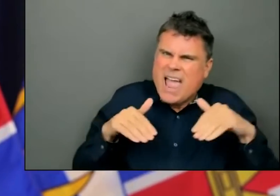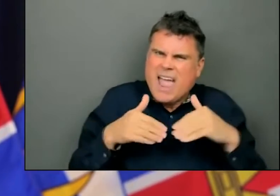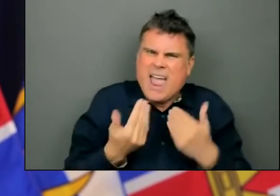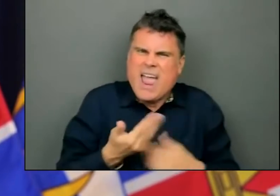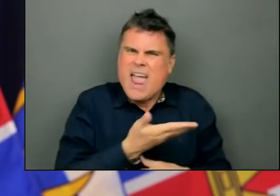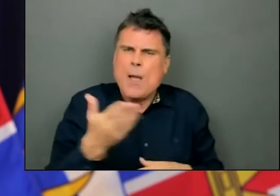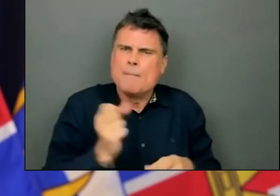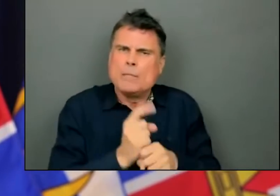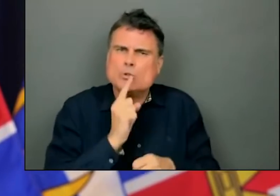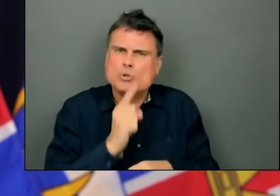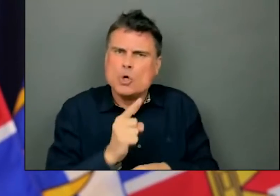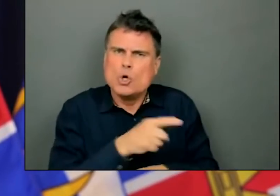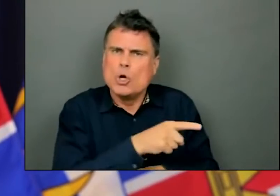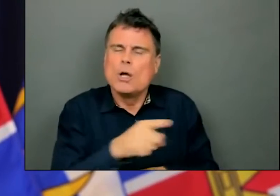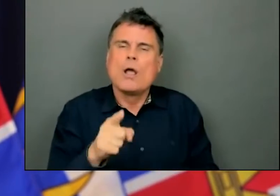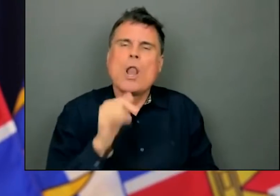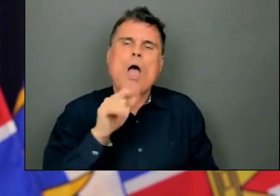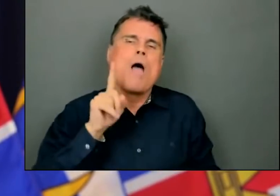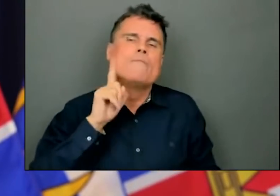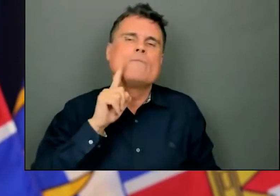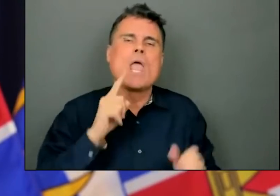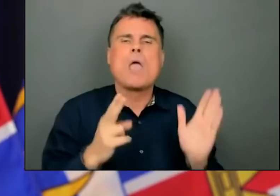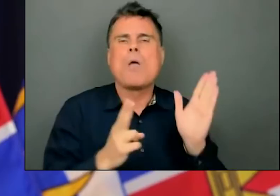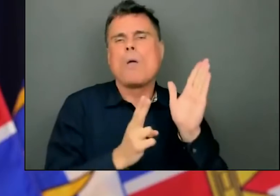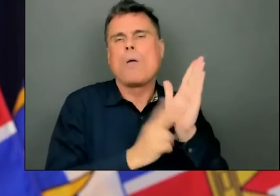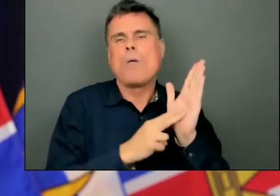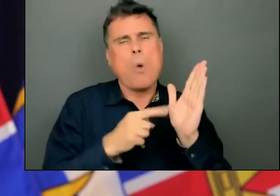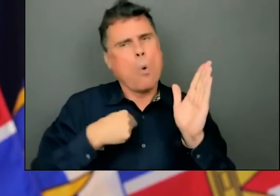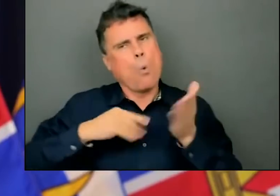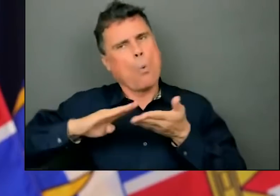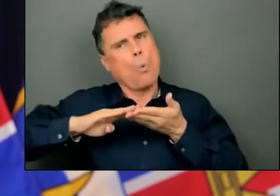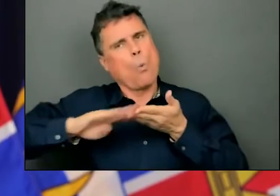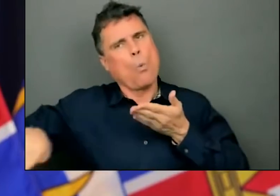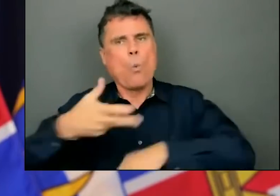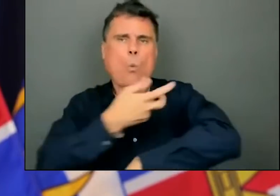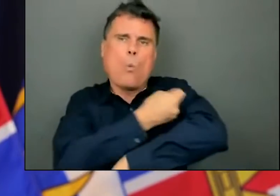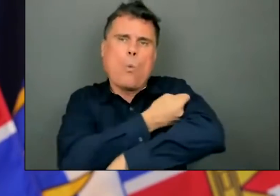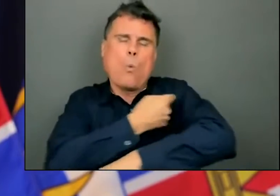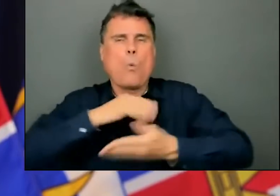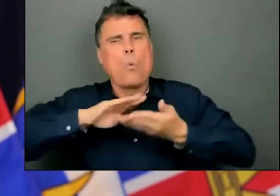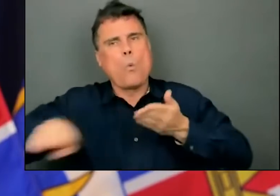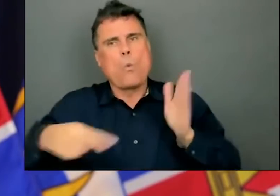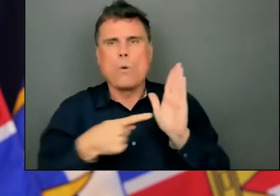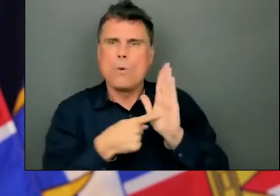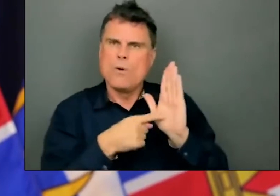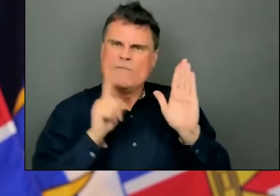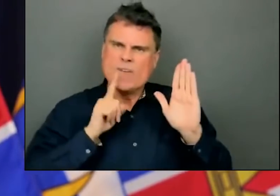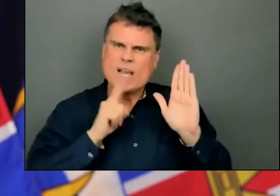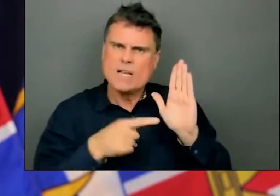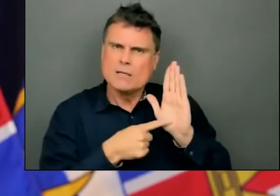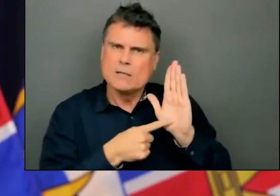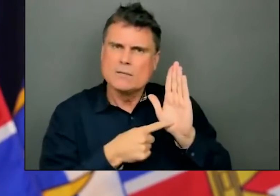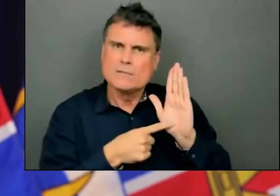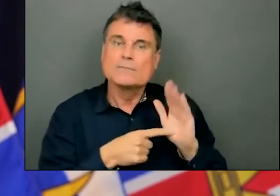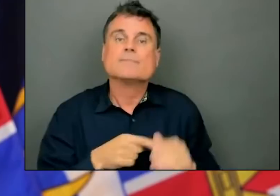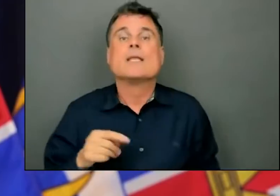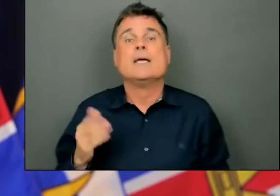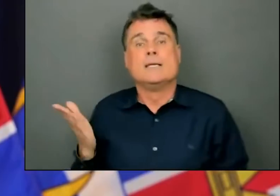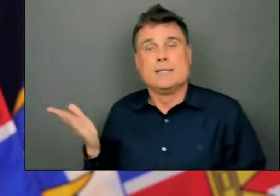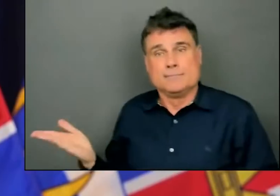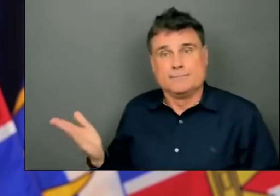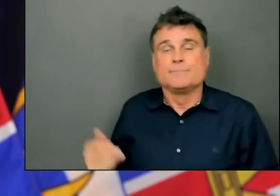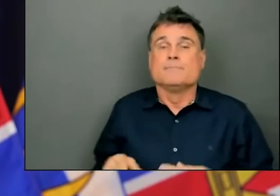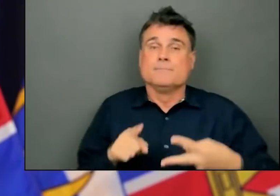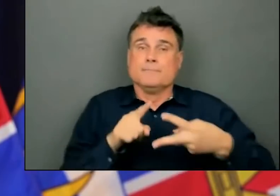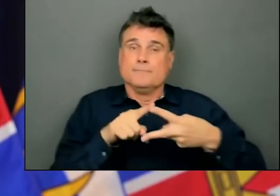not producing fake vaccine cards to their employers? Yeah, so with regards to the first, I have no insight into